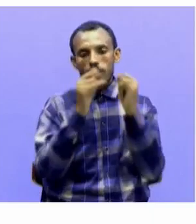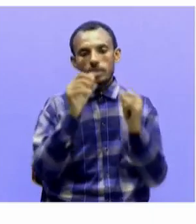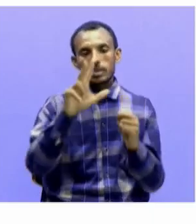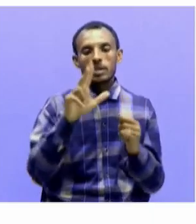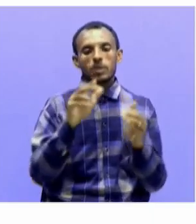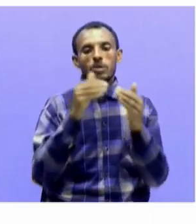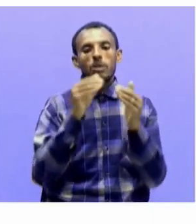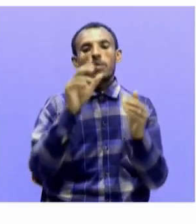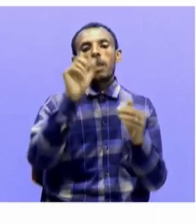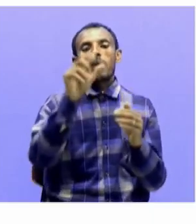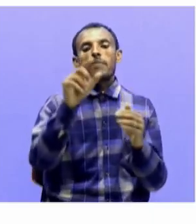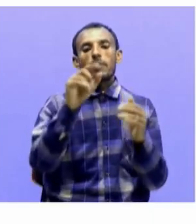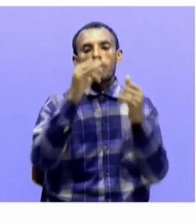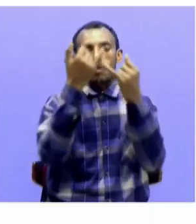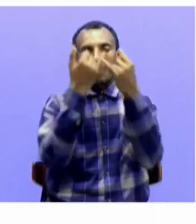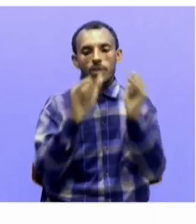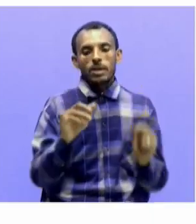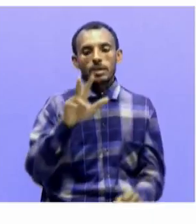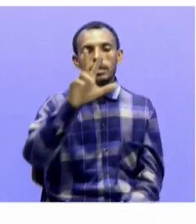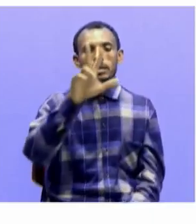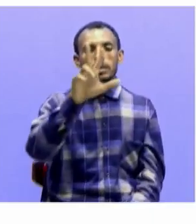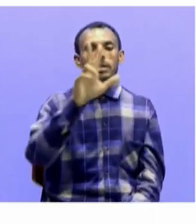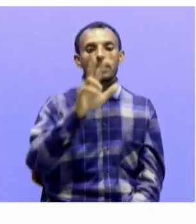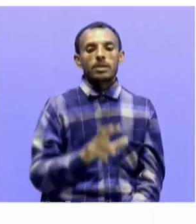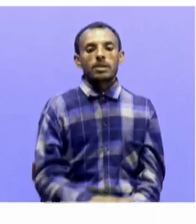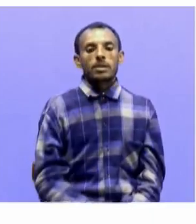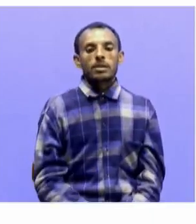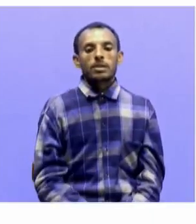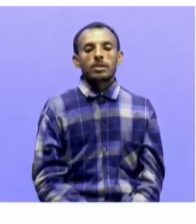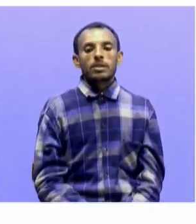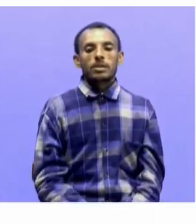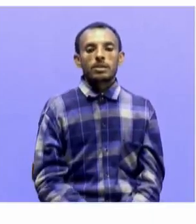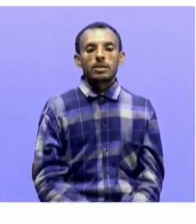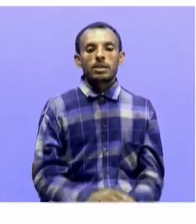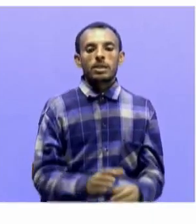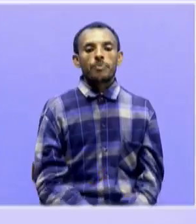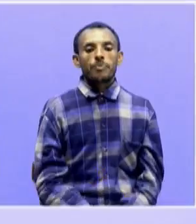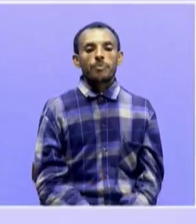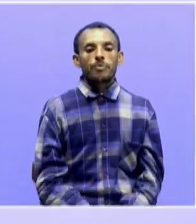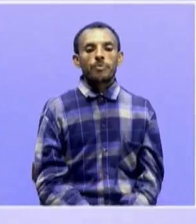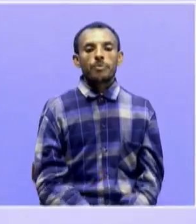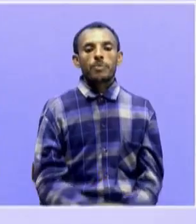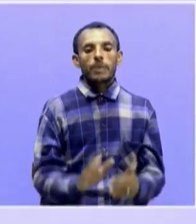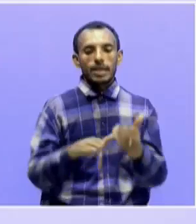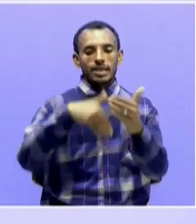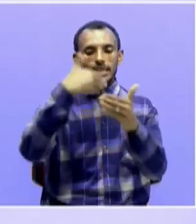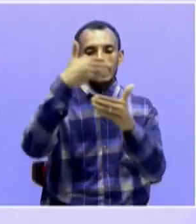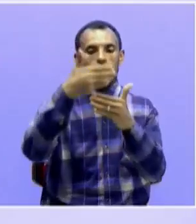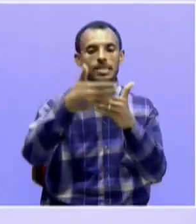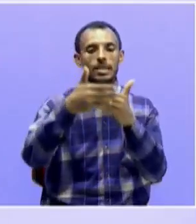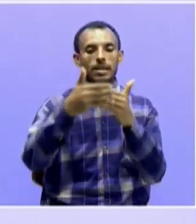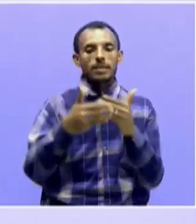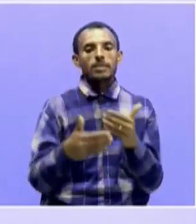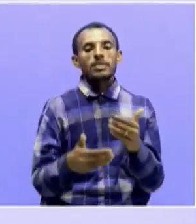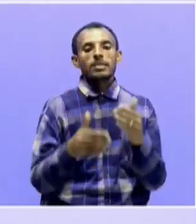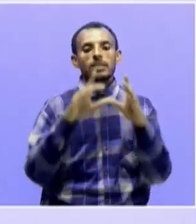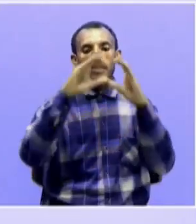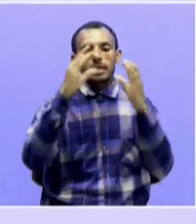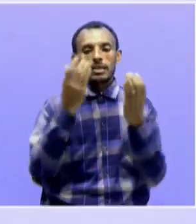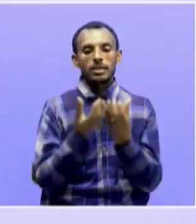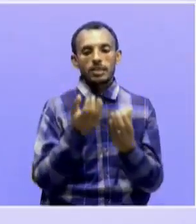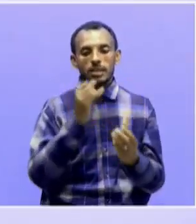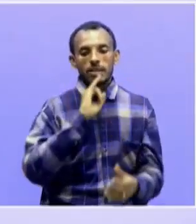The smallest number will be 11 over 3. That's it. Now let's continue. The next section